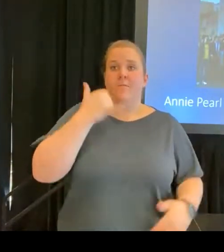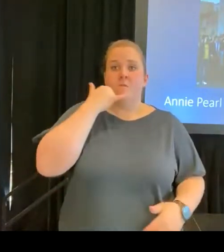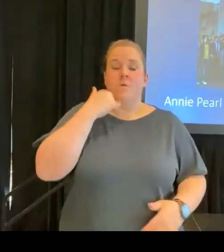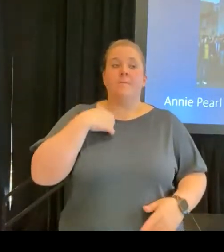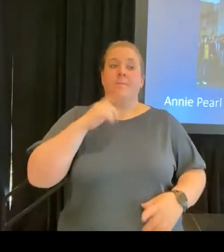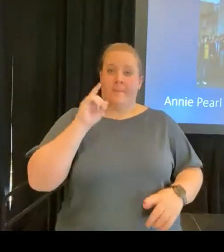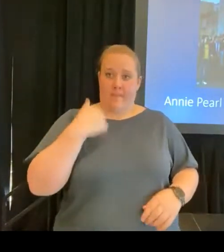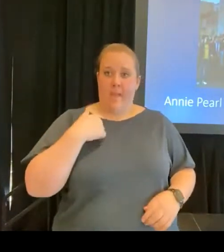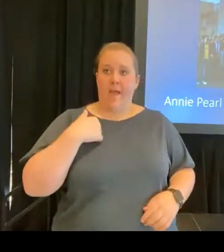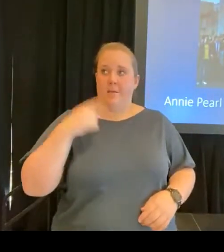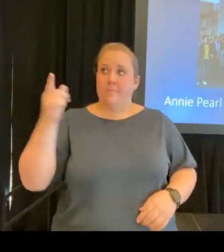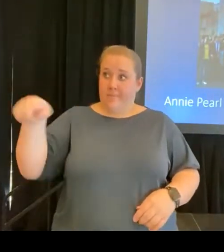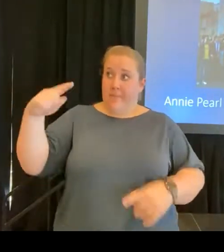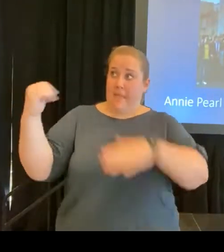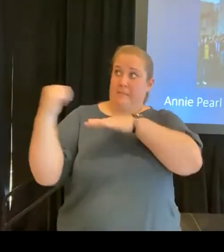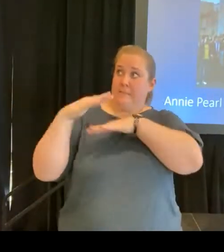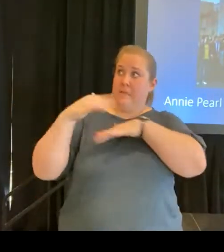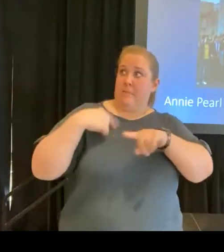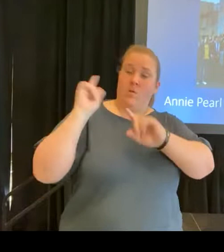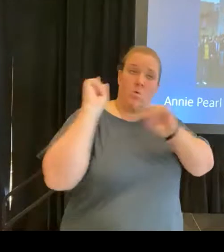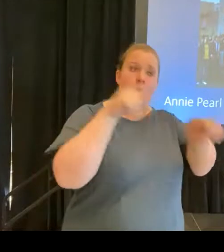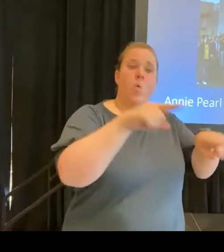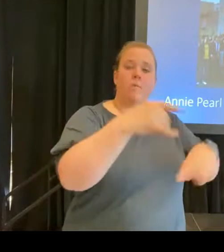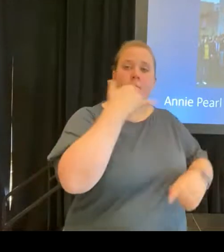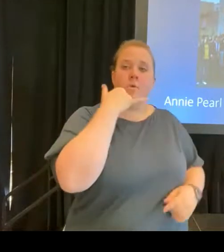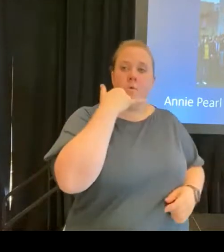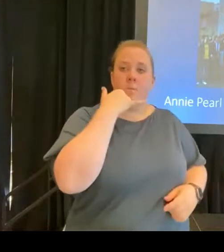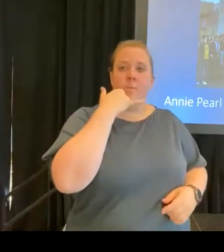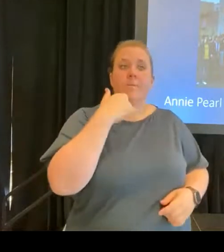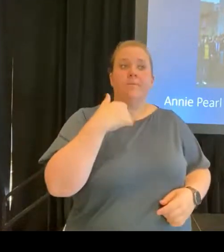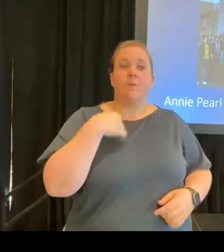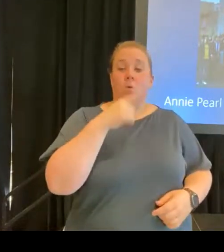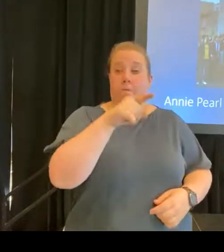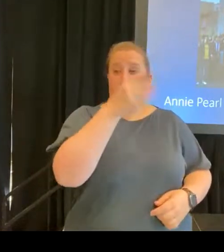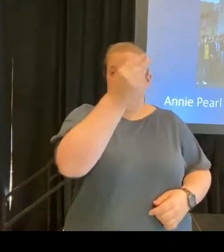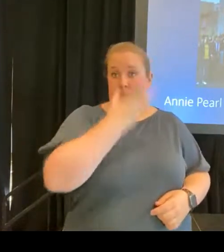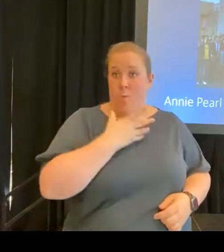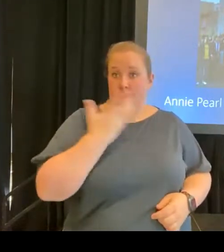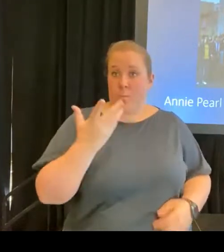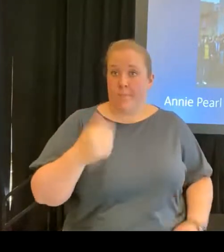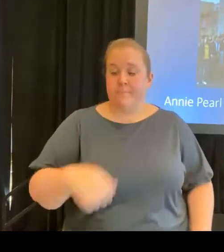was the one they sent to the phone. And this is what I was told.